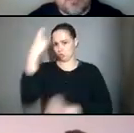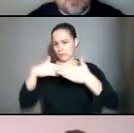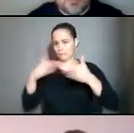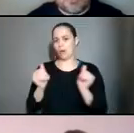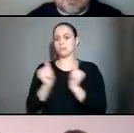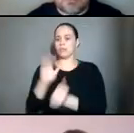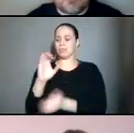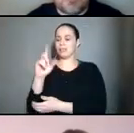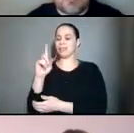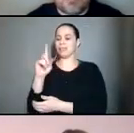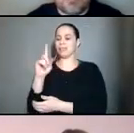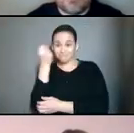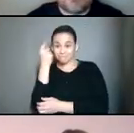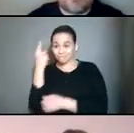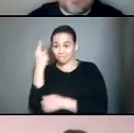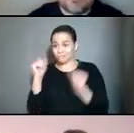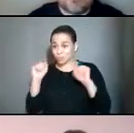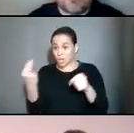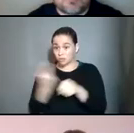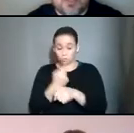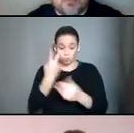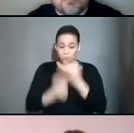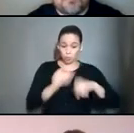available in both English and Spanish.